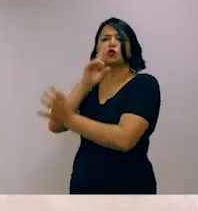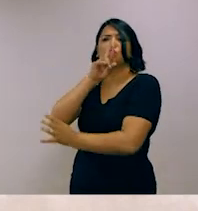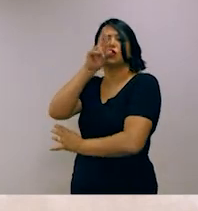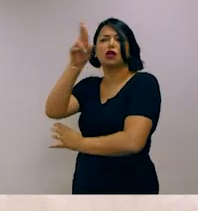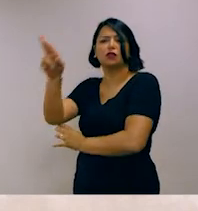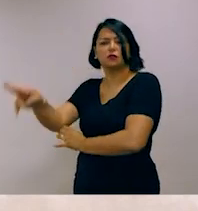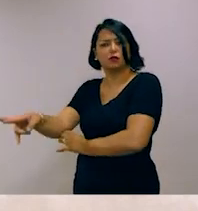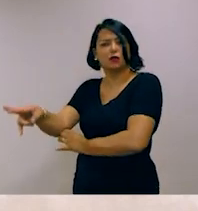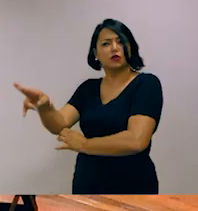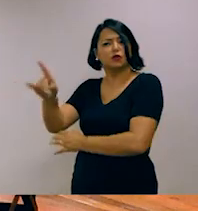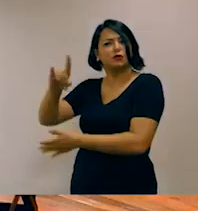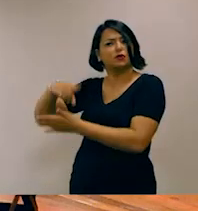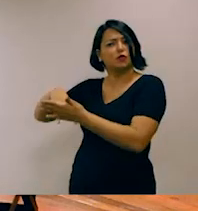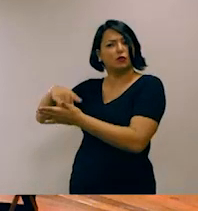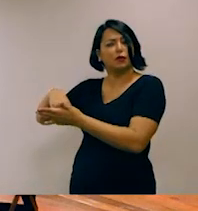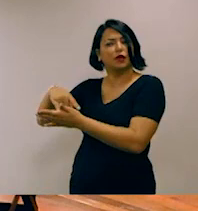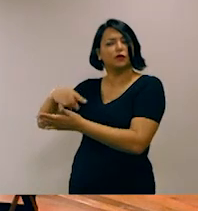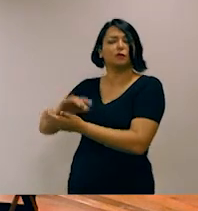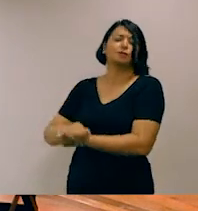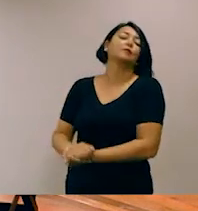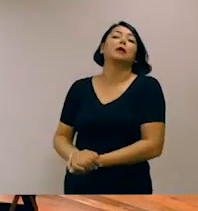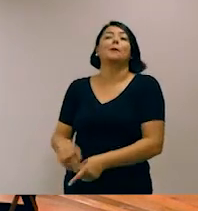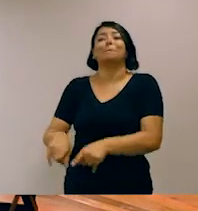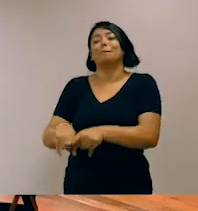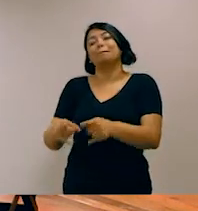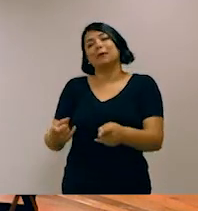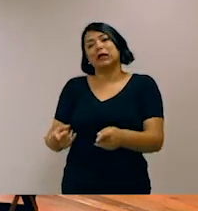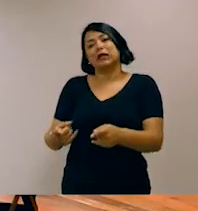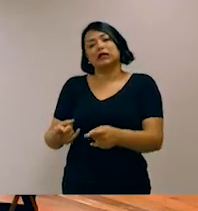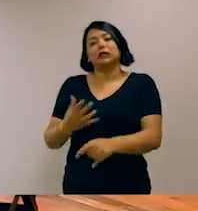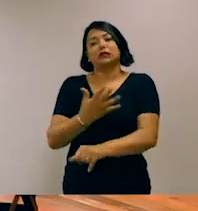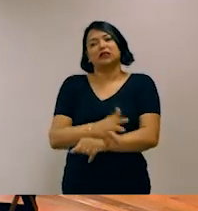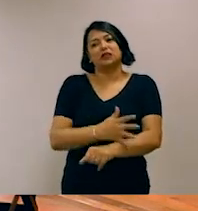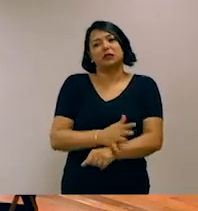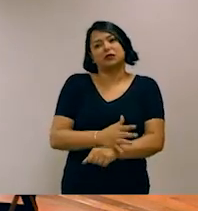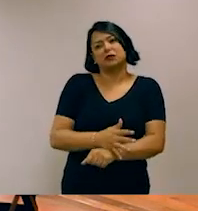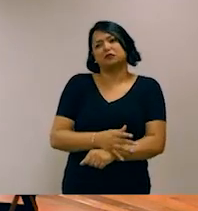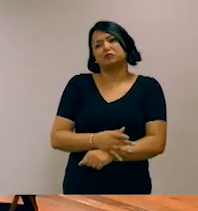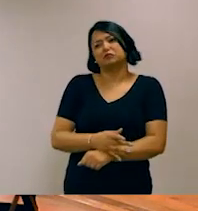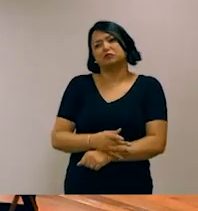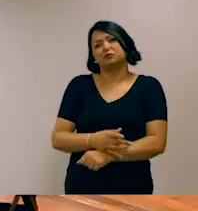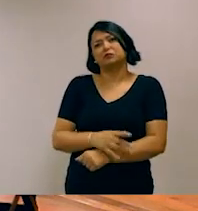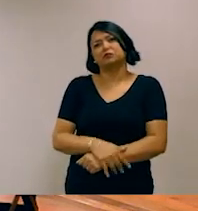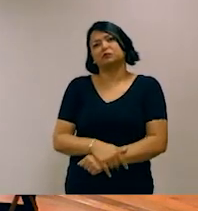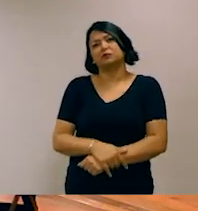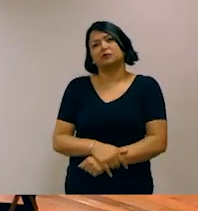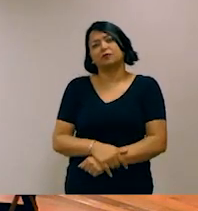because it was not our objective only to work with only two